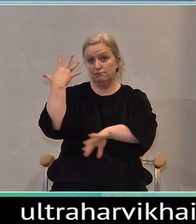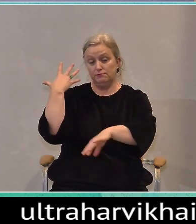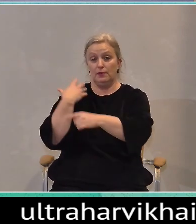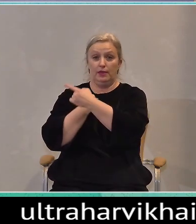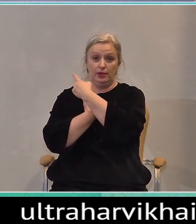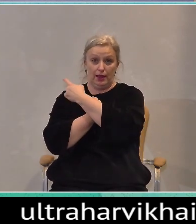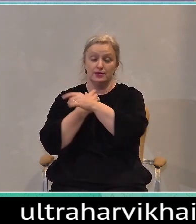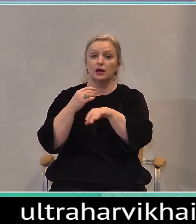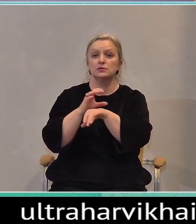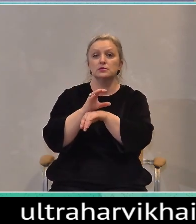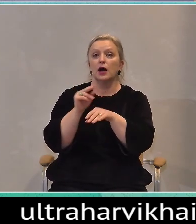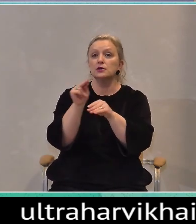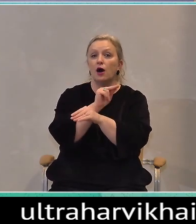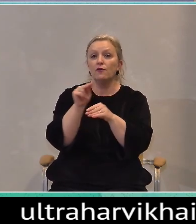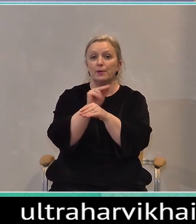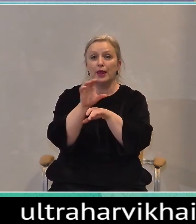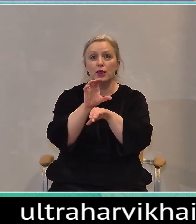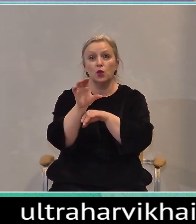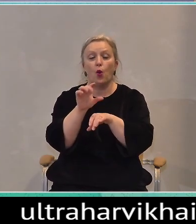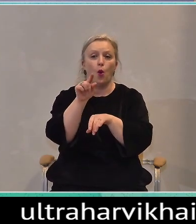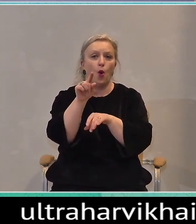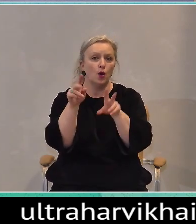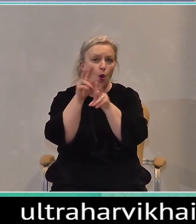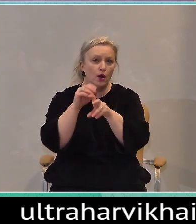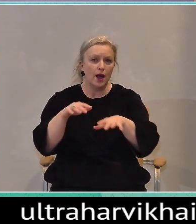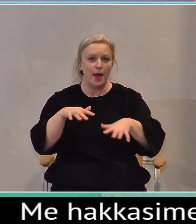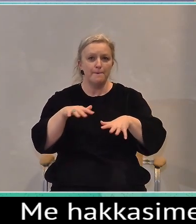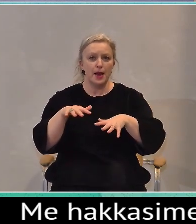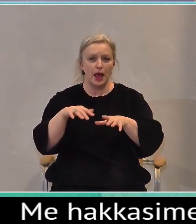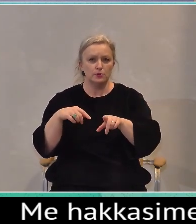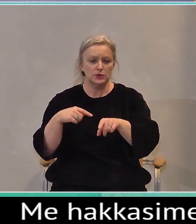or disease groups. For instance, Orion Pharma